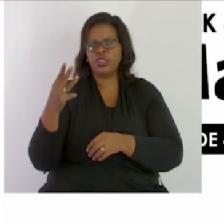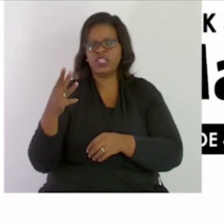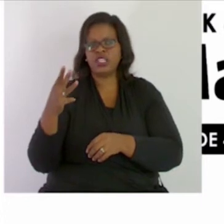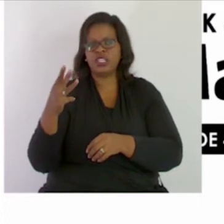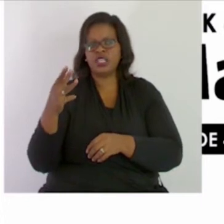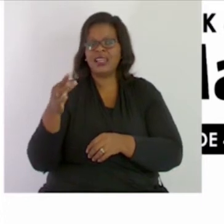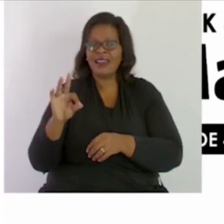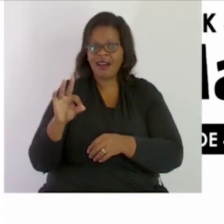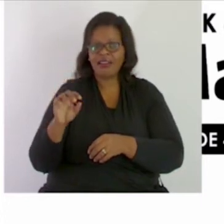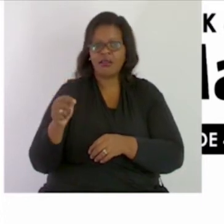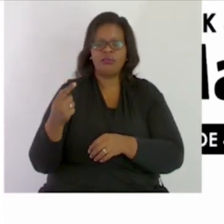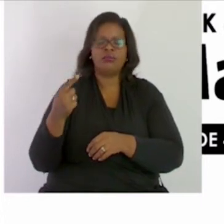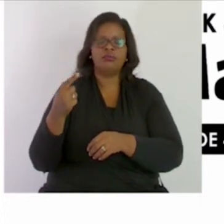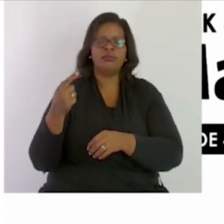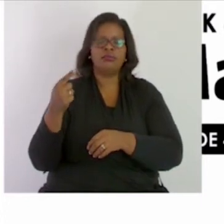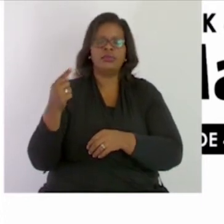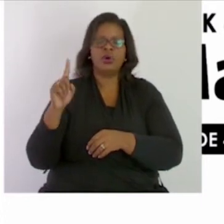239,